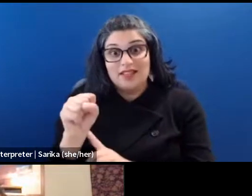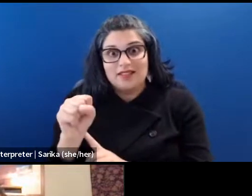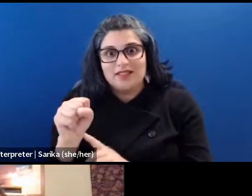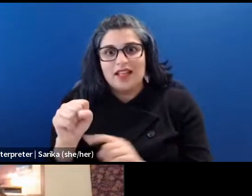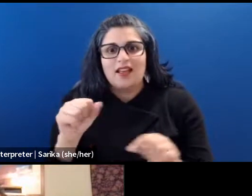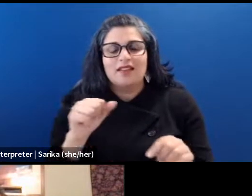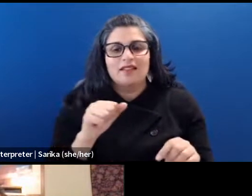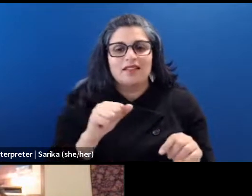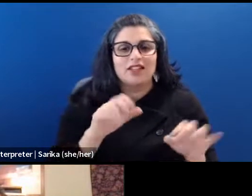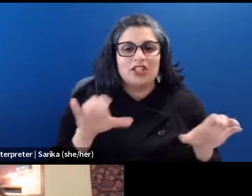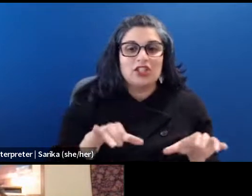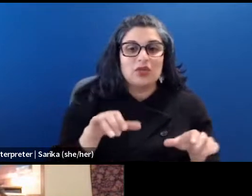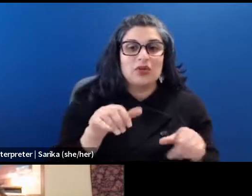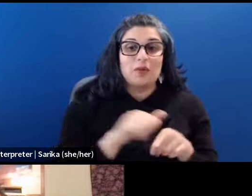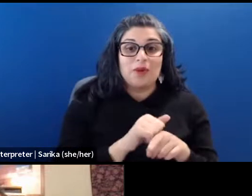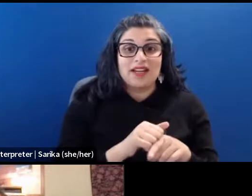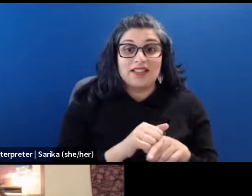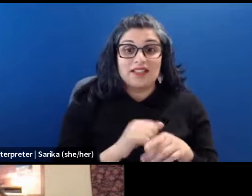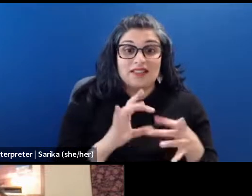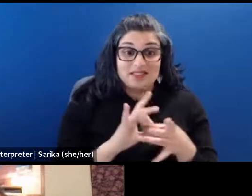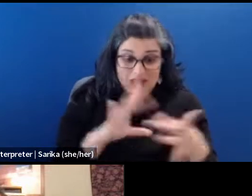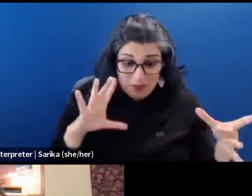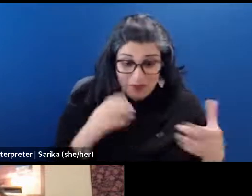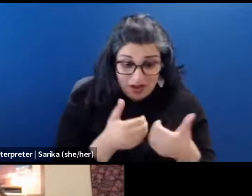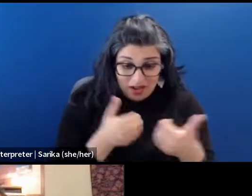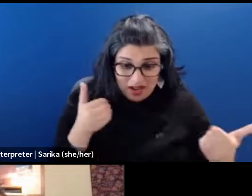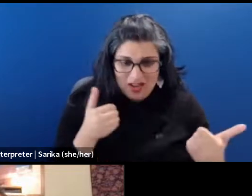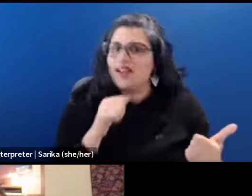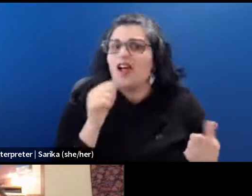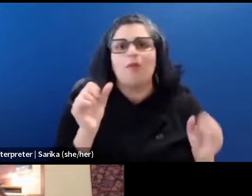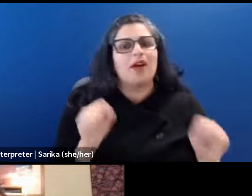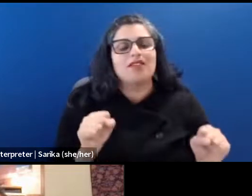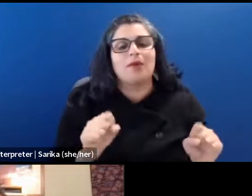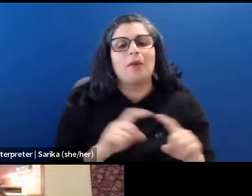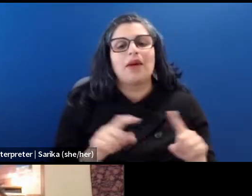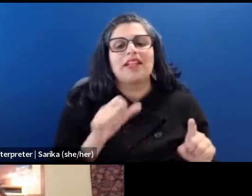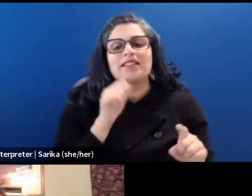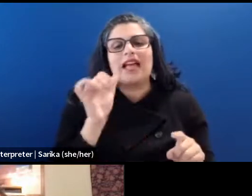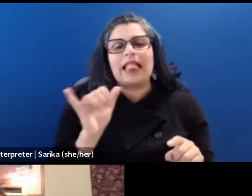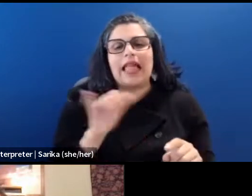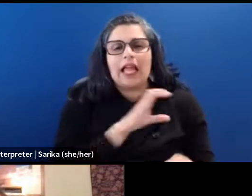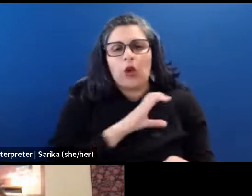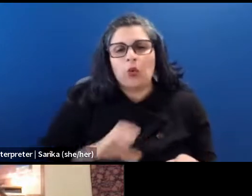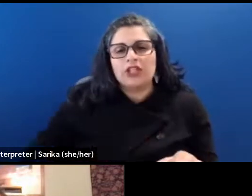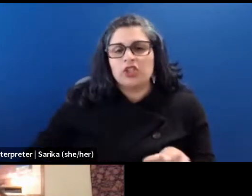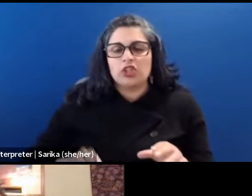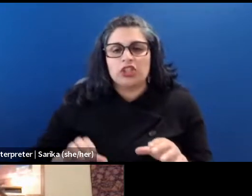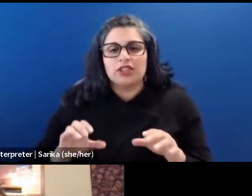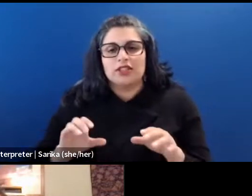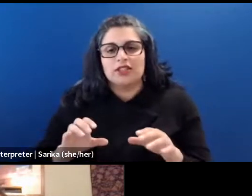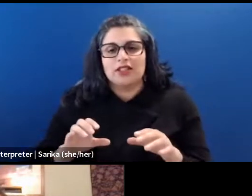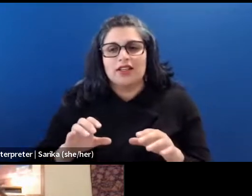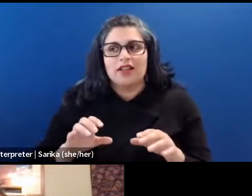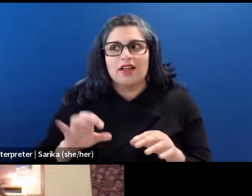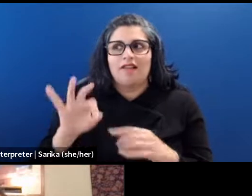without having faith, but it is not, as it is in the Christian tradition, a faith in a